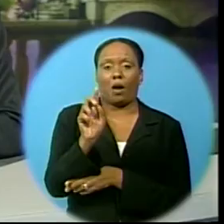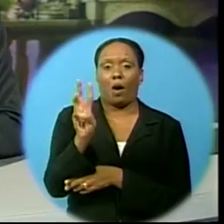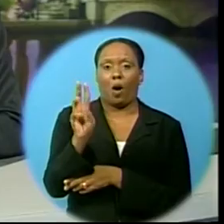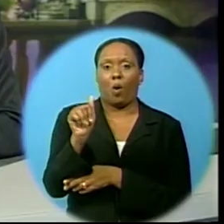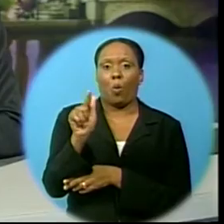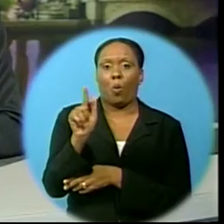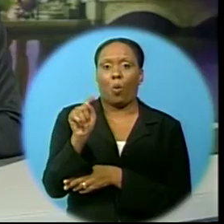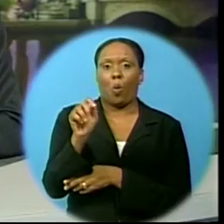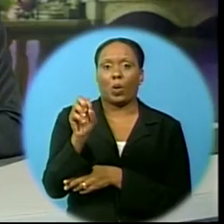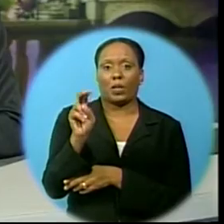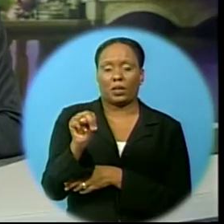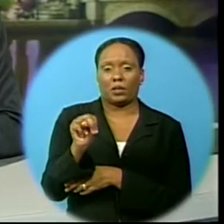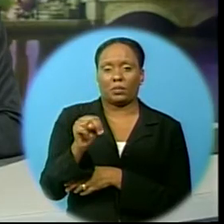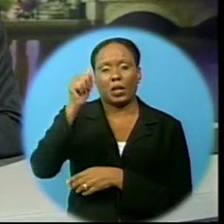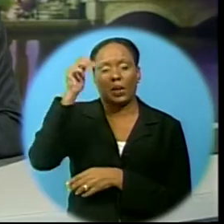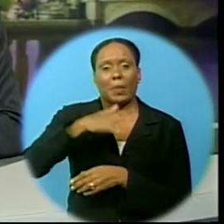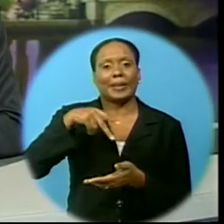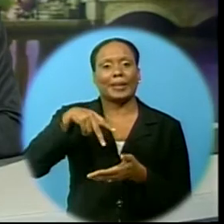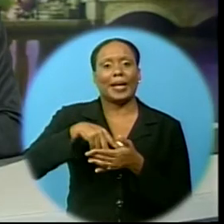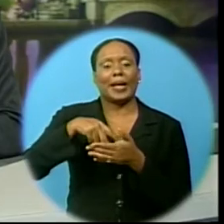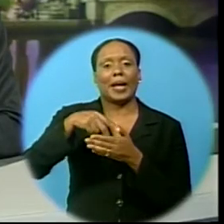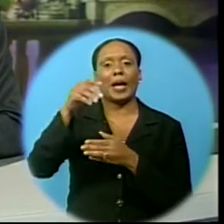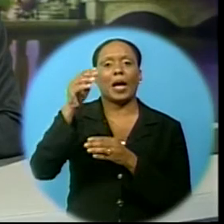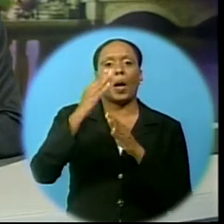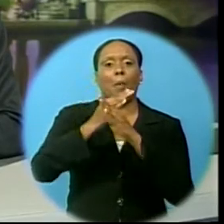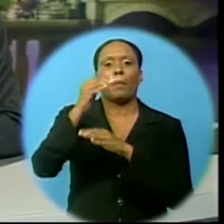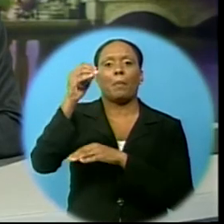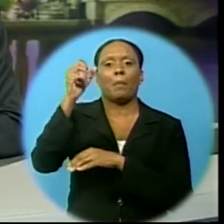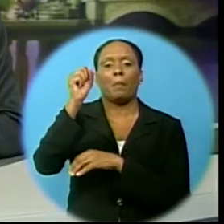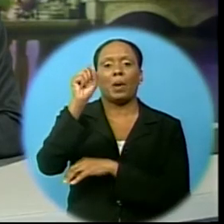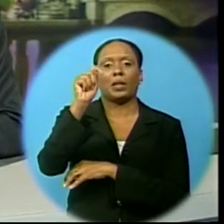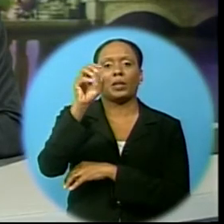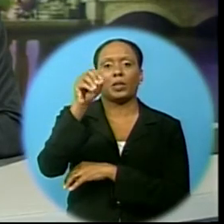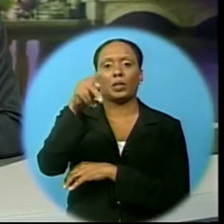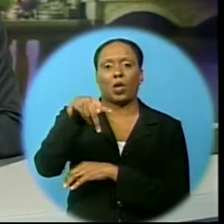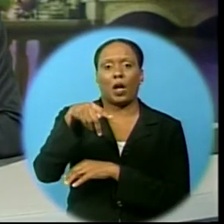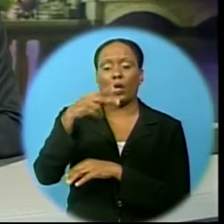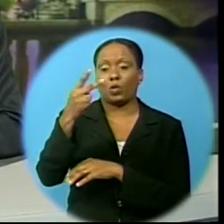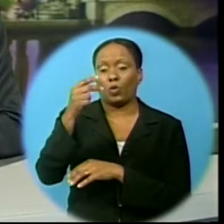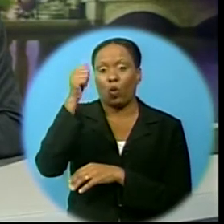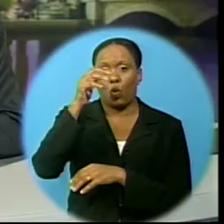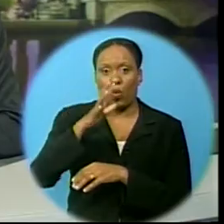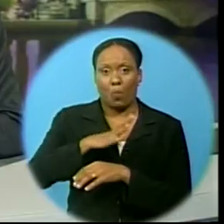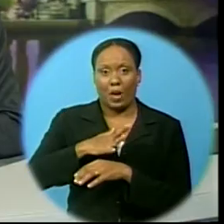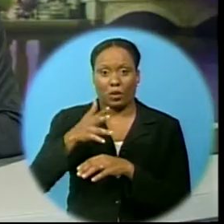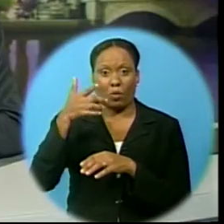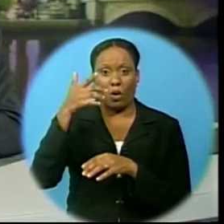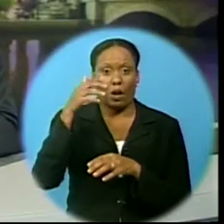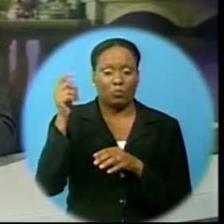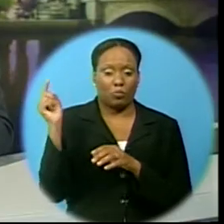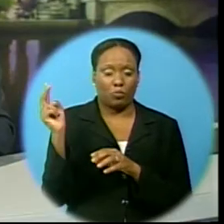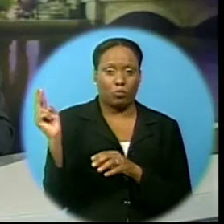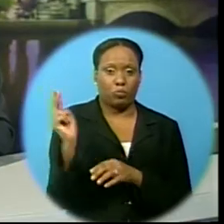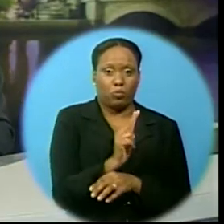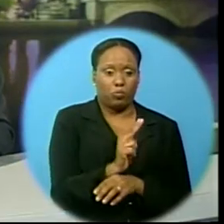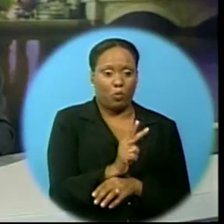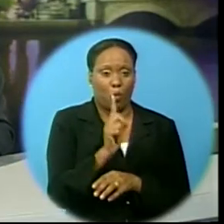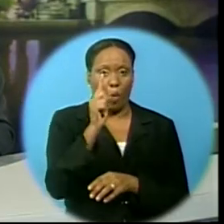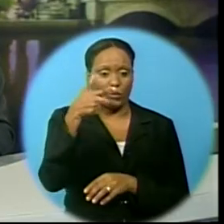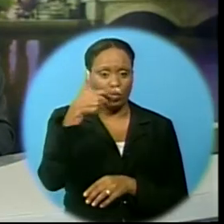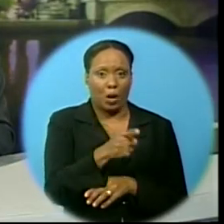shed last Monday night in the community when he was attacked by two men. One of them reportedly shot him and fled the